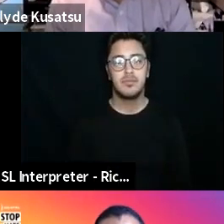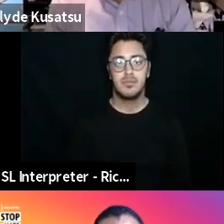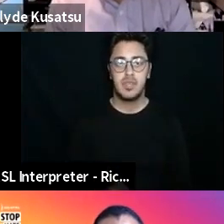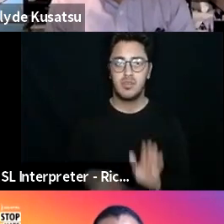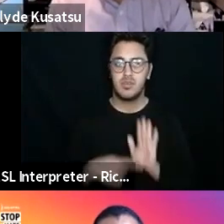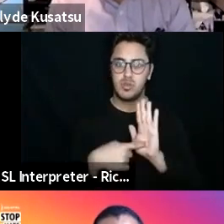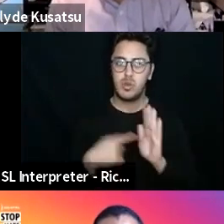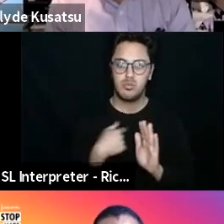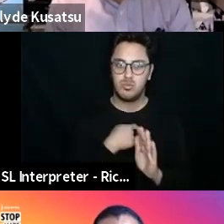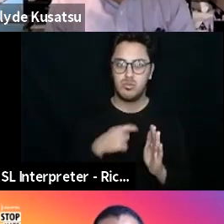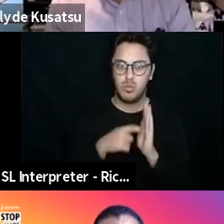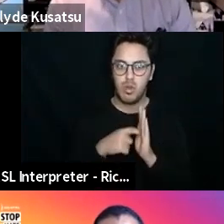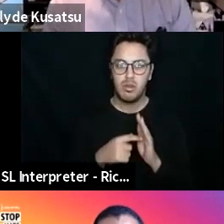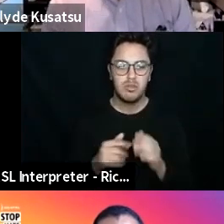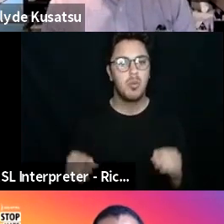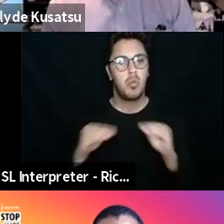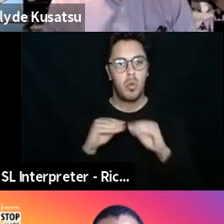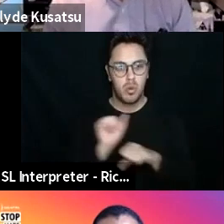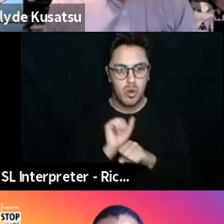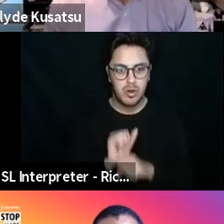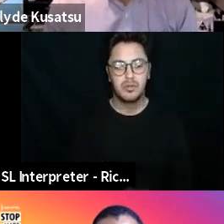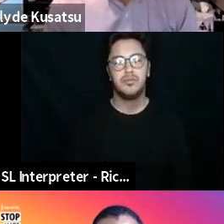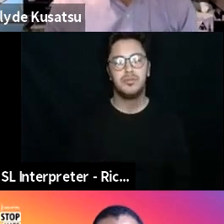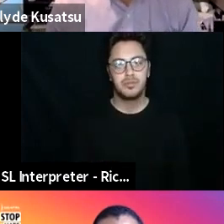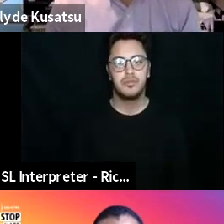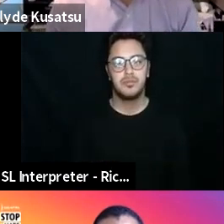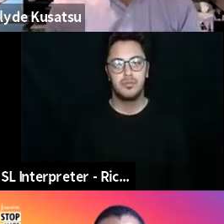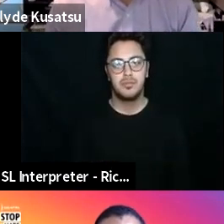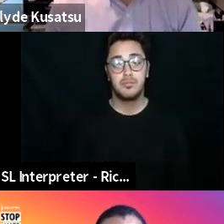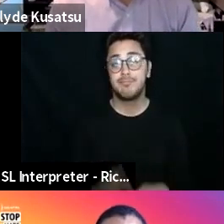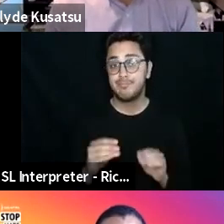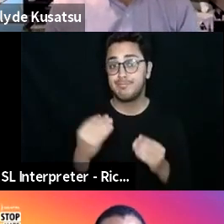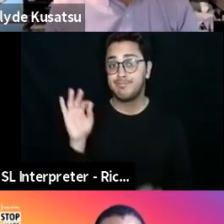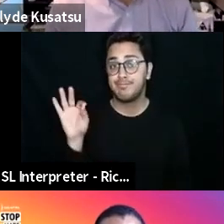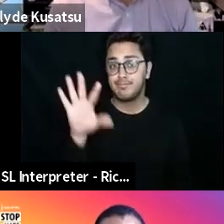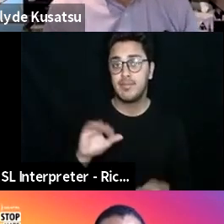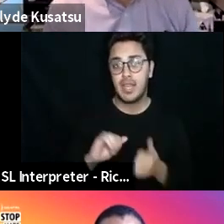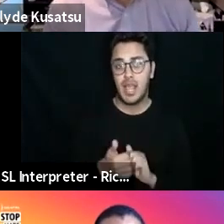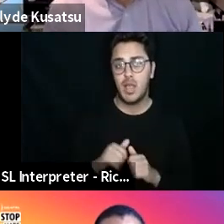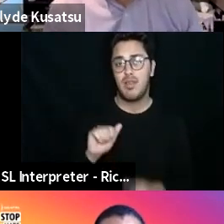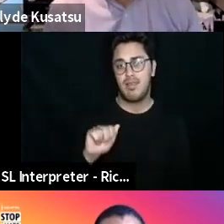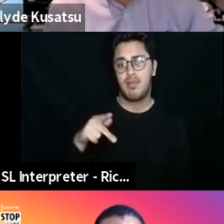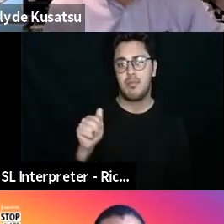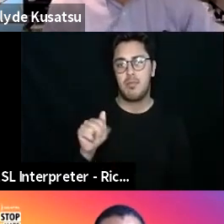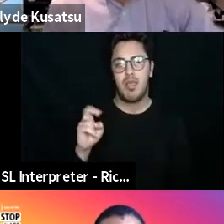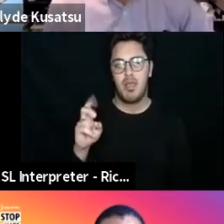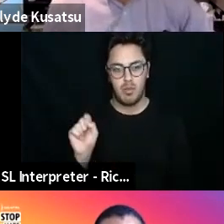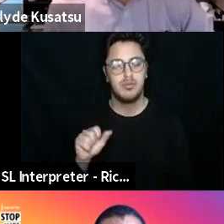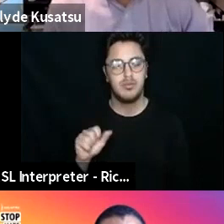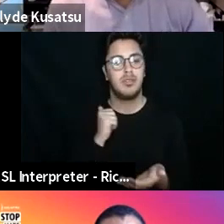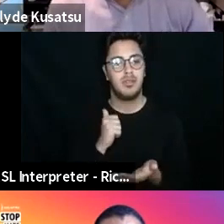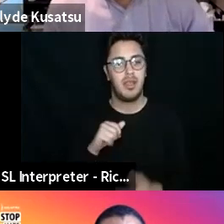work. Just to give you a flavor of the way APAM's work has helped SAG-AFTRA members, because